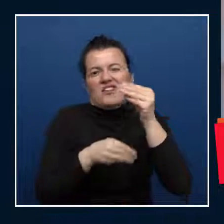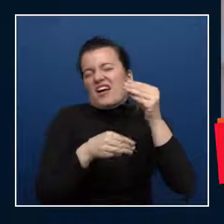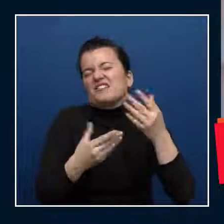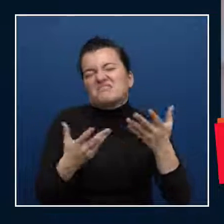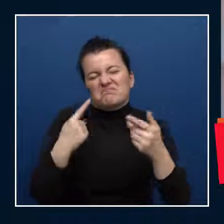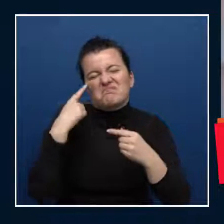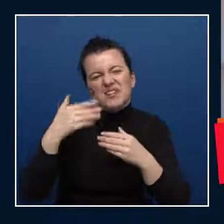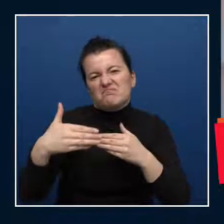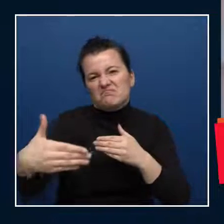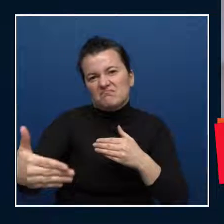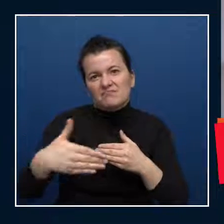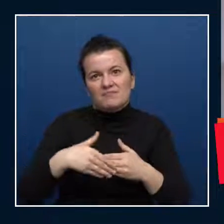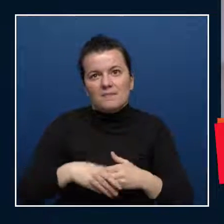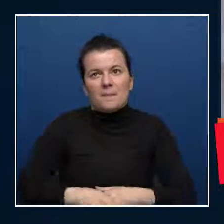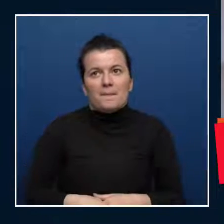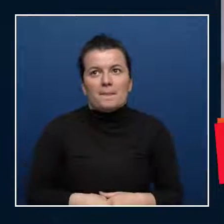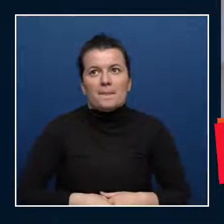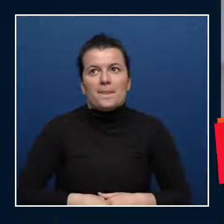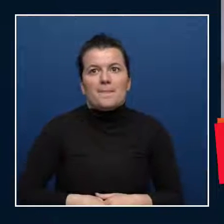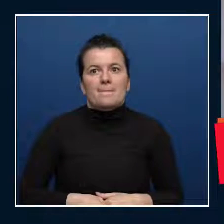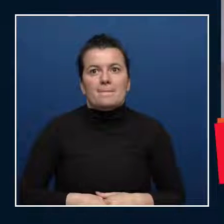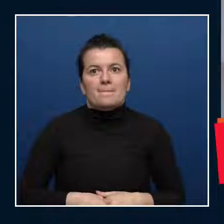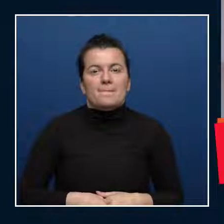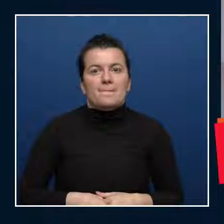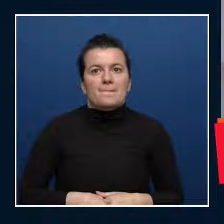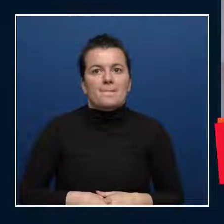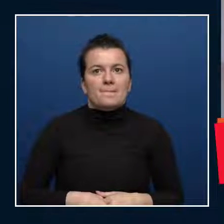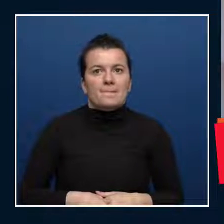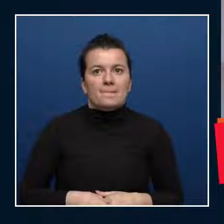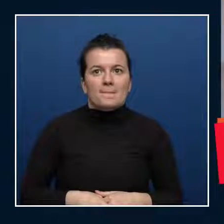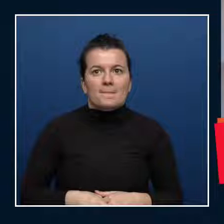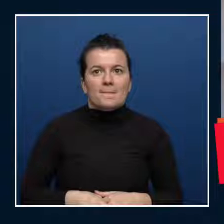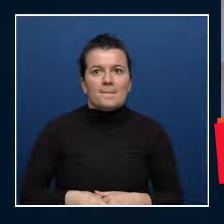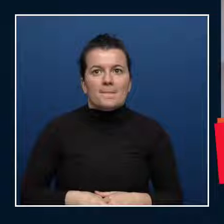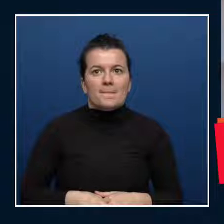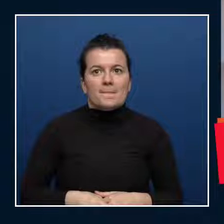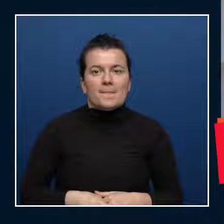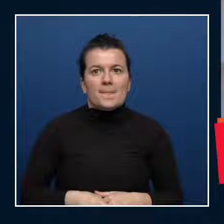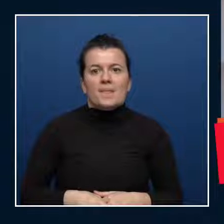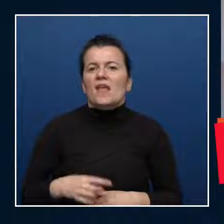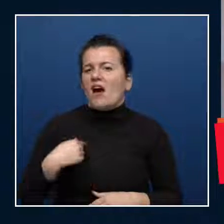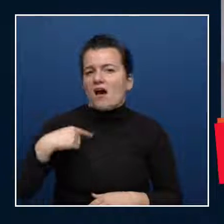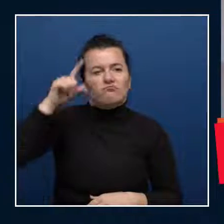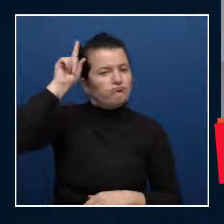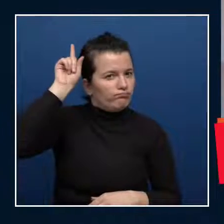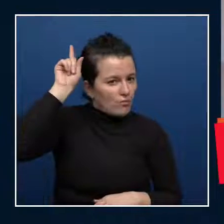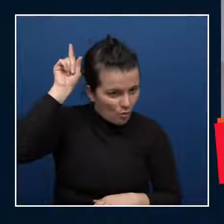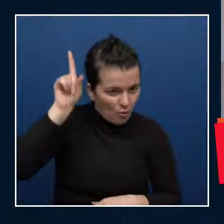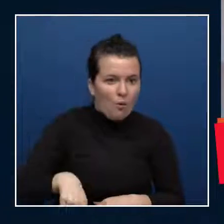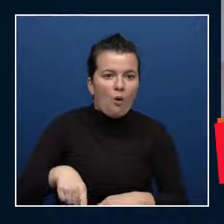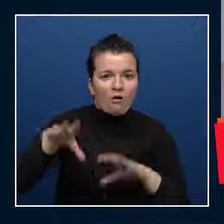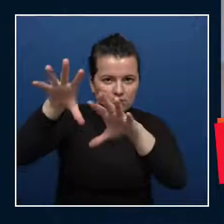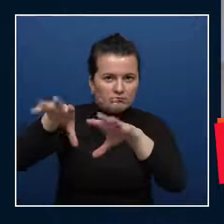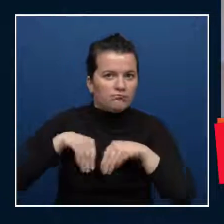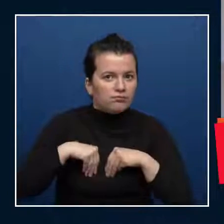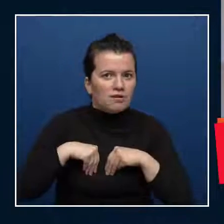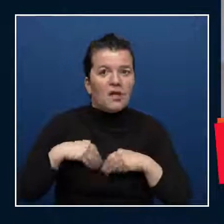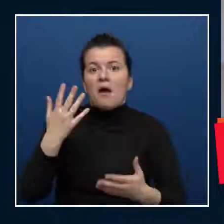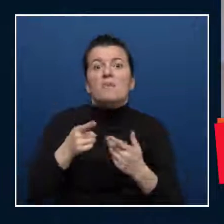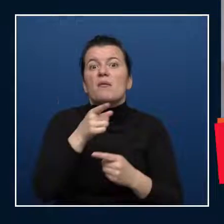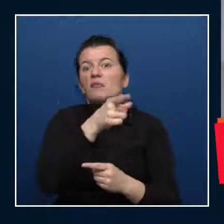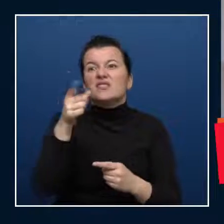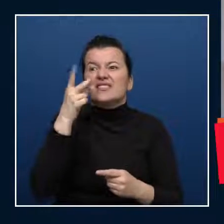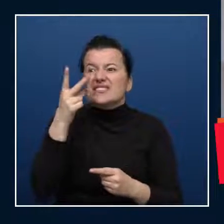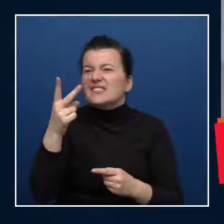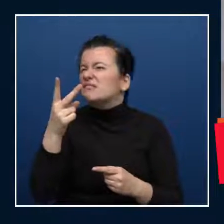think I talked about this during the demo. I just went with a blanket all, but you could pick ones that you don't want happening, the ones that